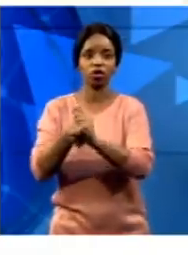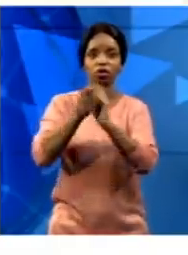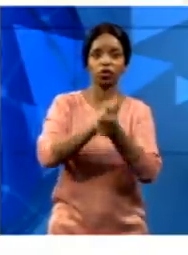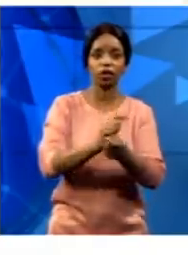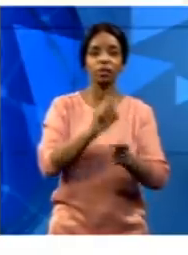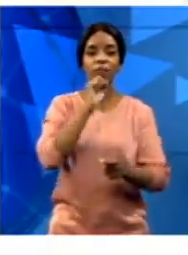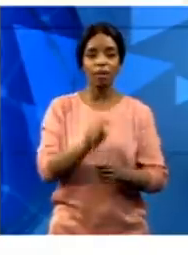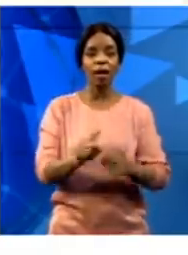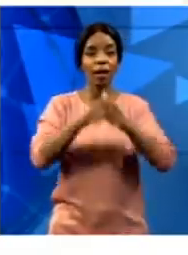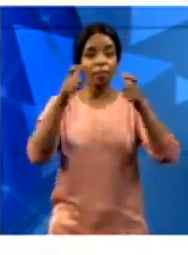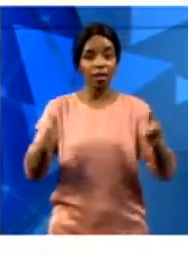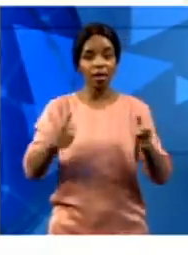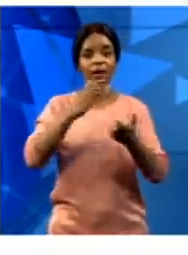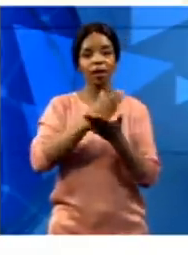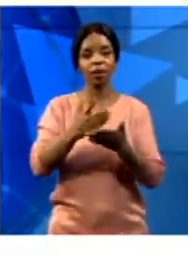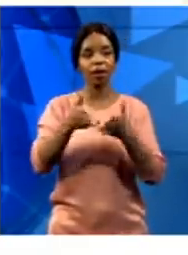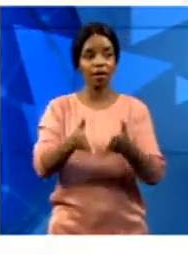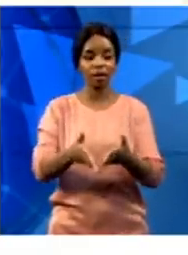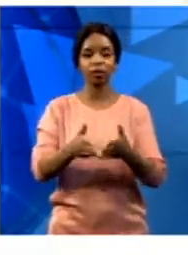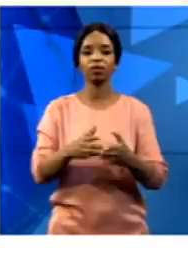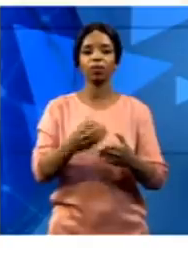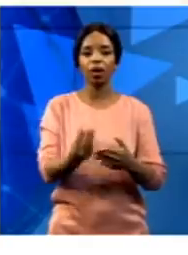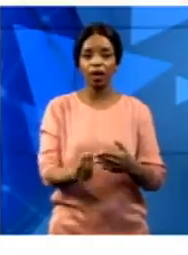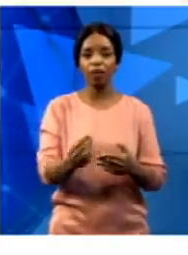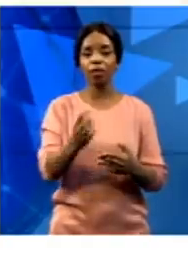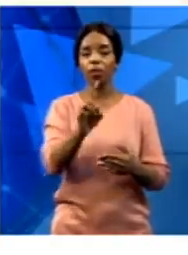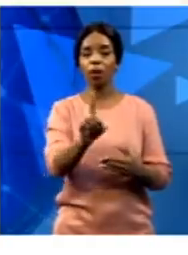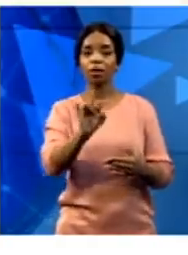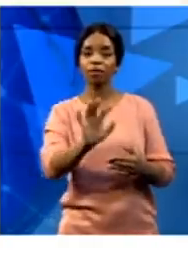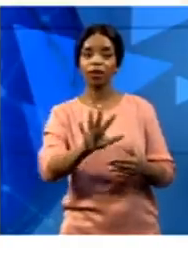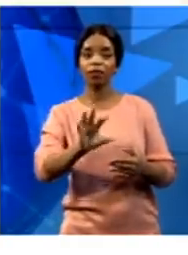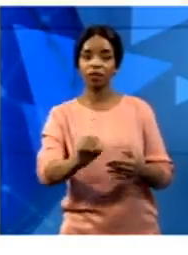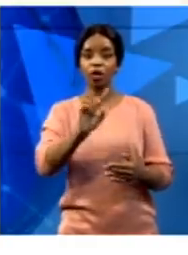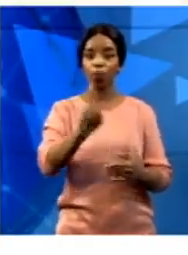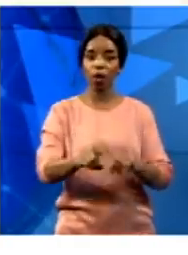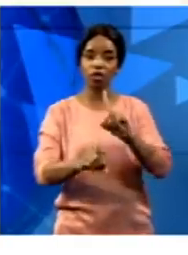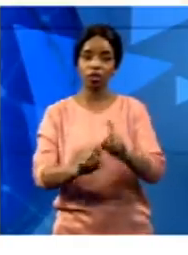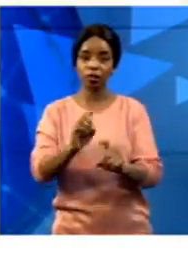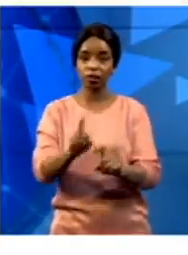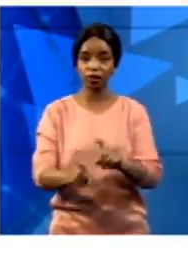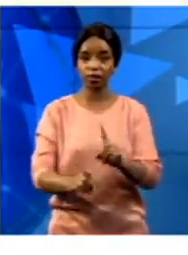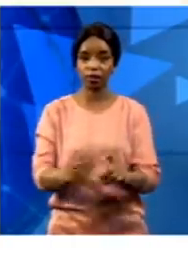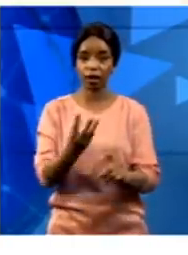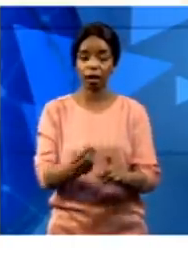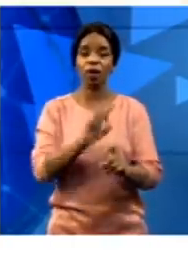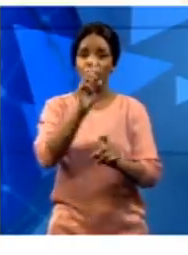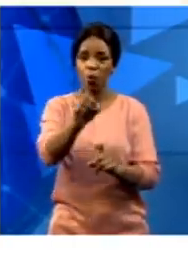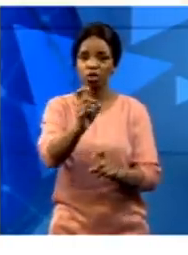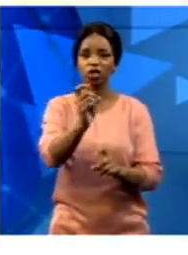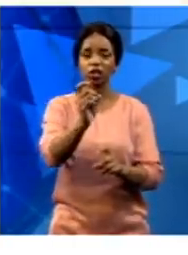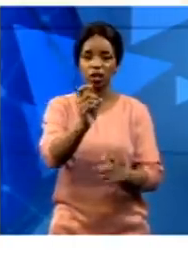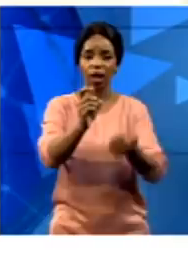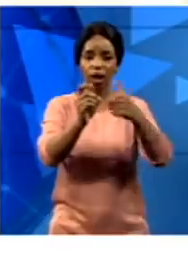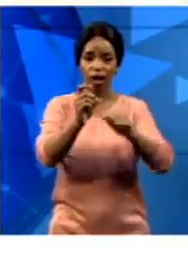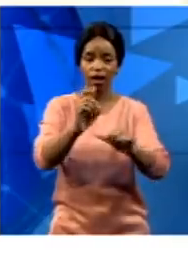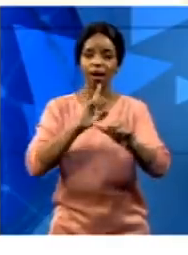is our frequently asked questions section. There's 150 frequently asked questions with the answers to those questions that are